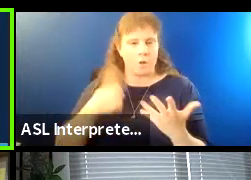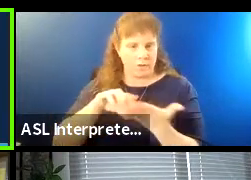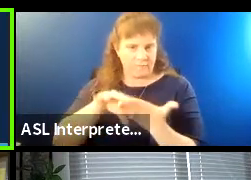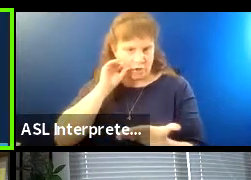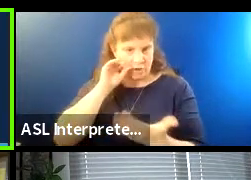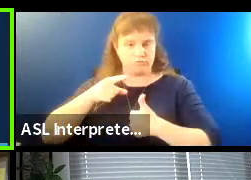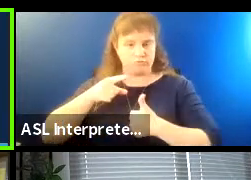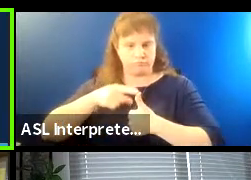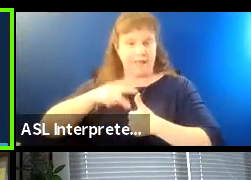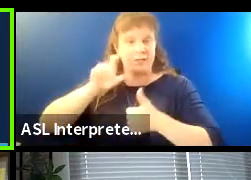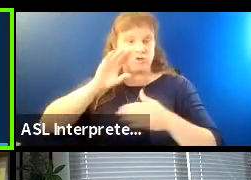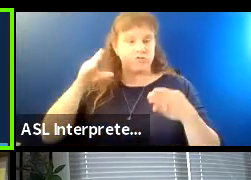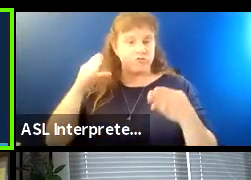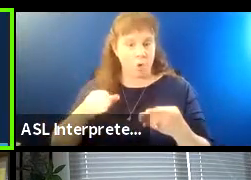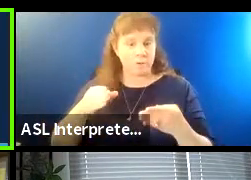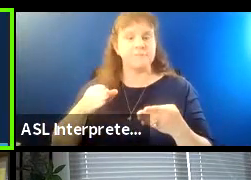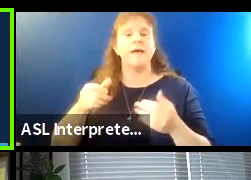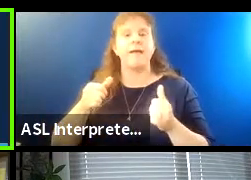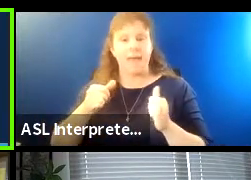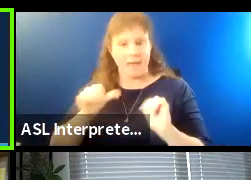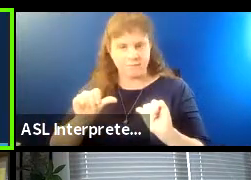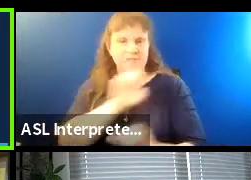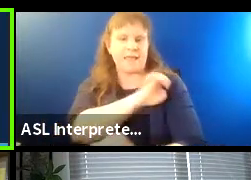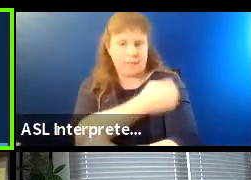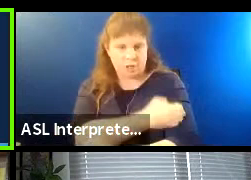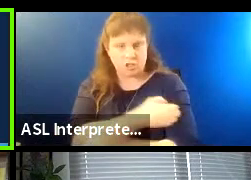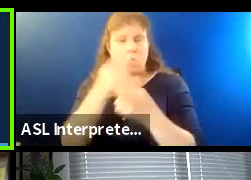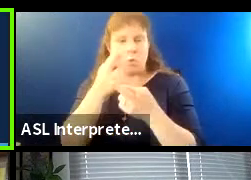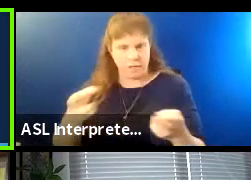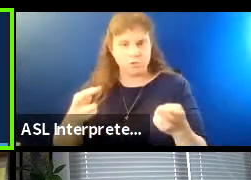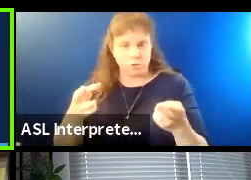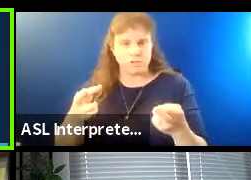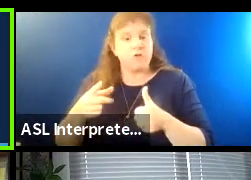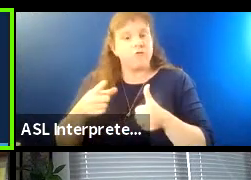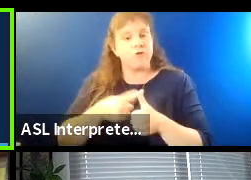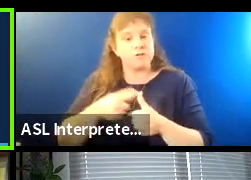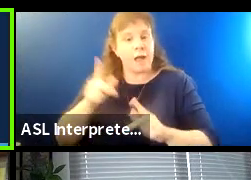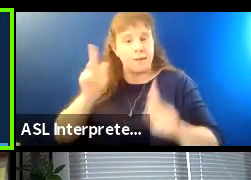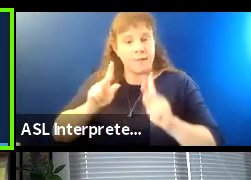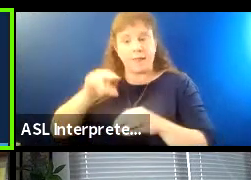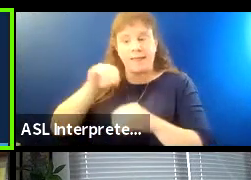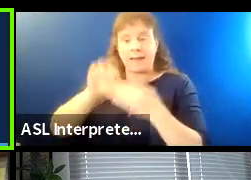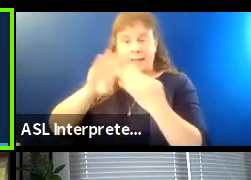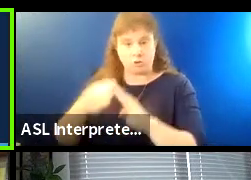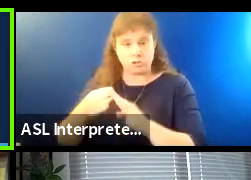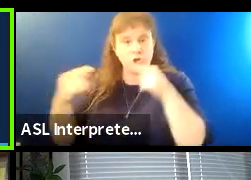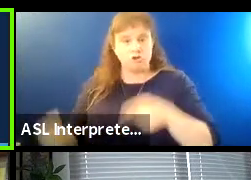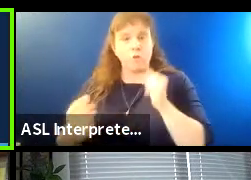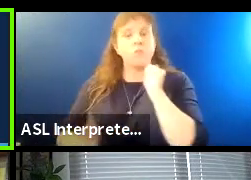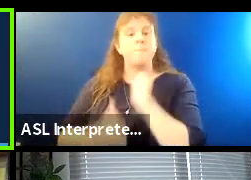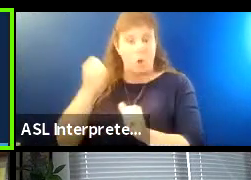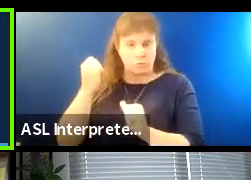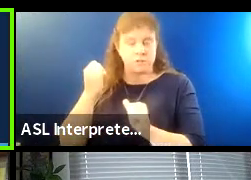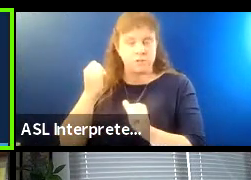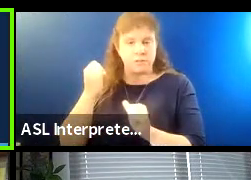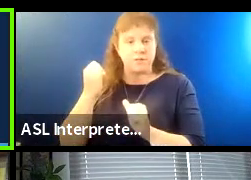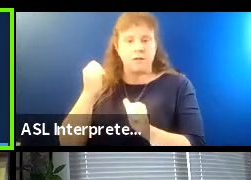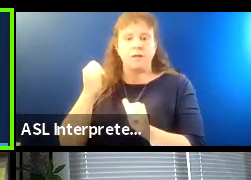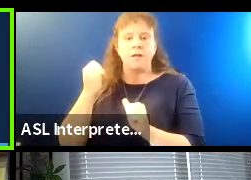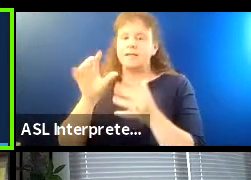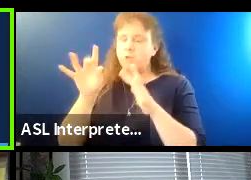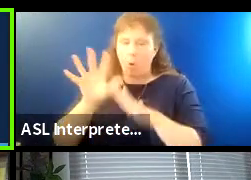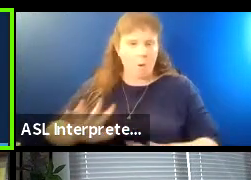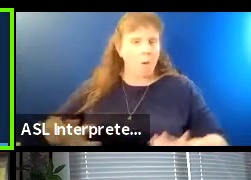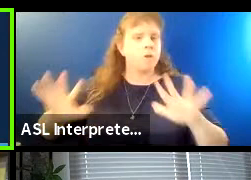need to focus our efforts, energy, and resources first on people and communities who struggle the most to make ends meet. They're mentioned across the board